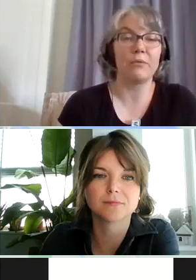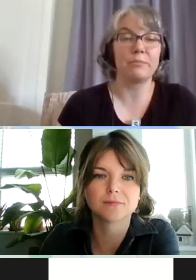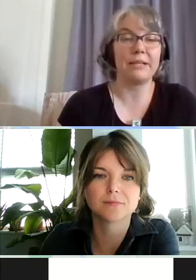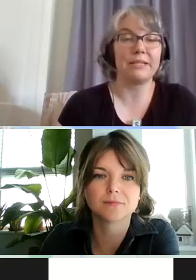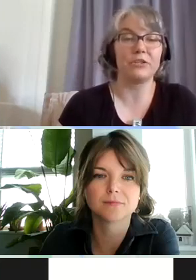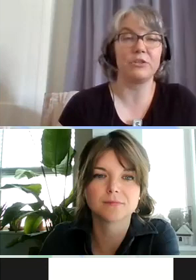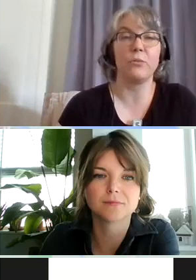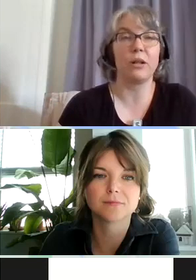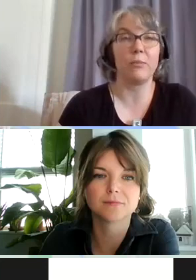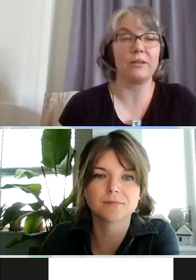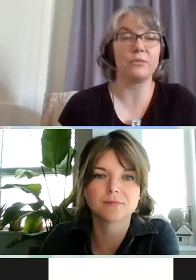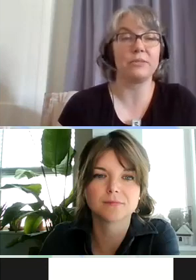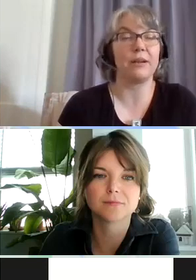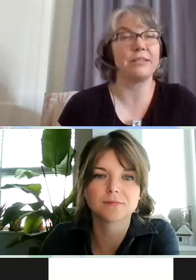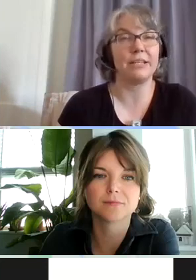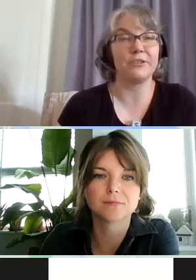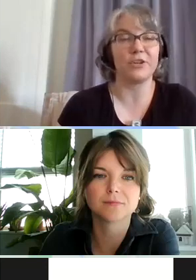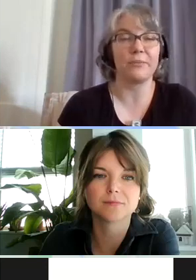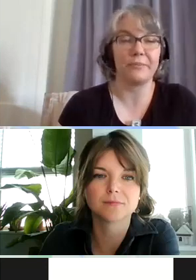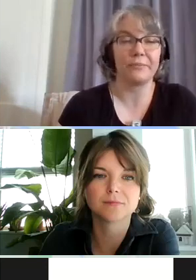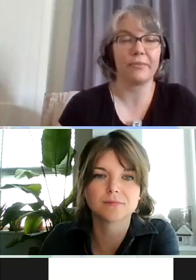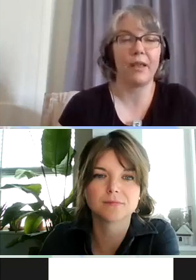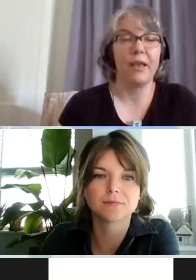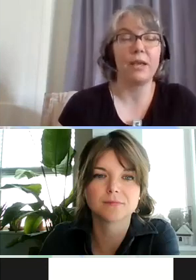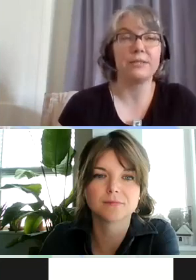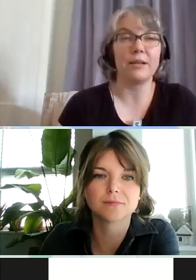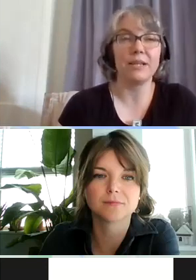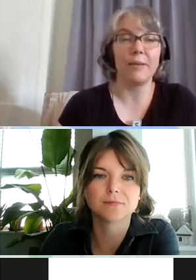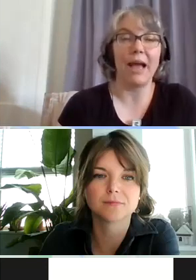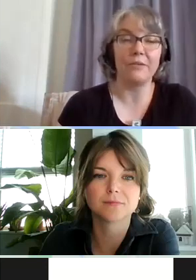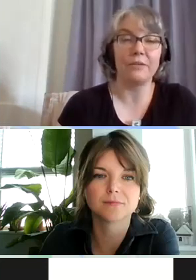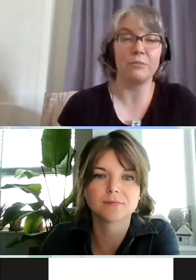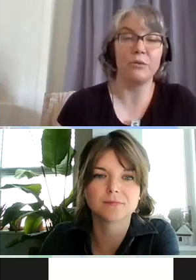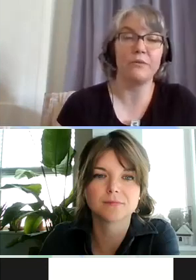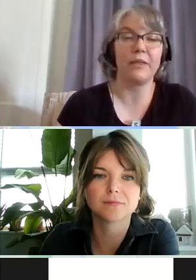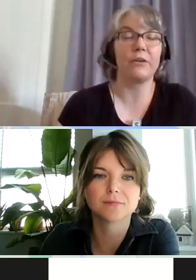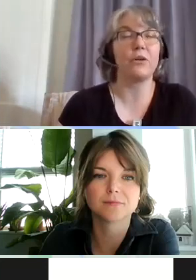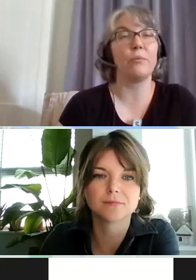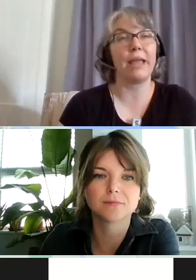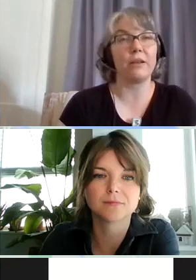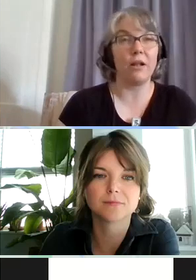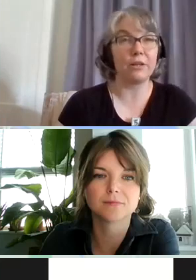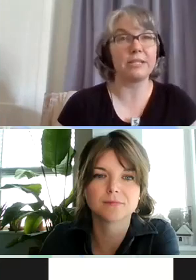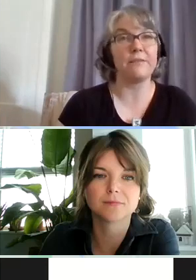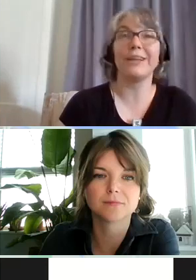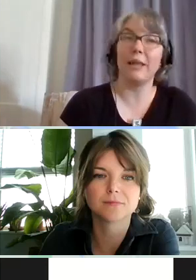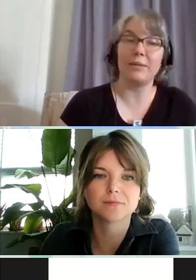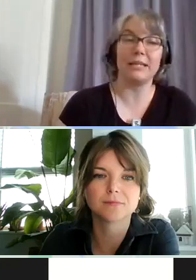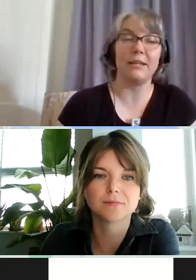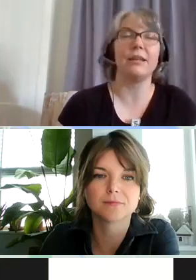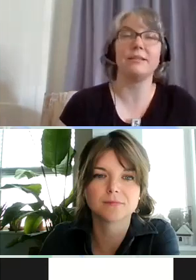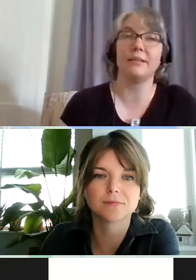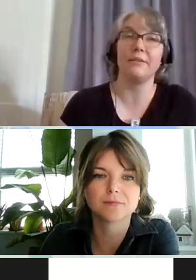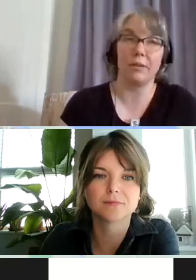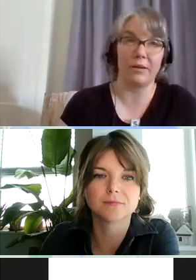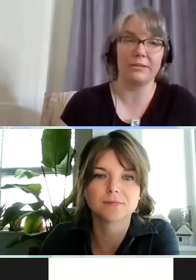nearby Melrose Plantation when Clemence was a young teenager. It was sometime after this move that the girl began calling herself